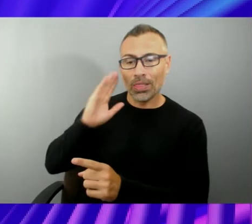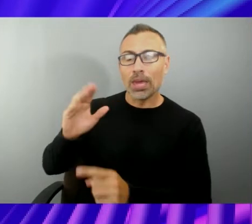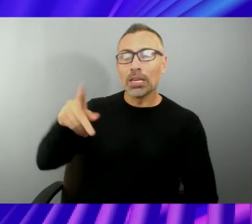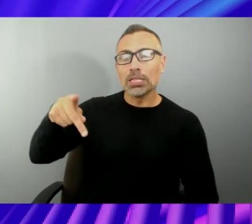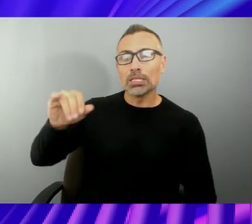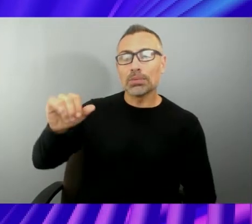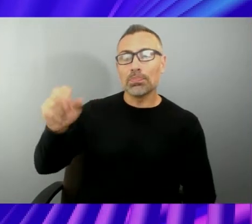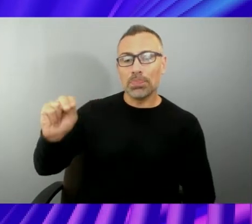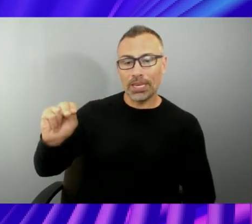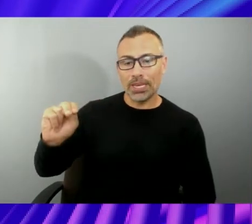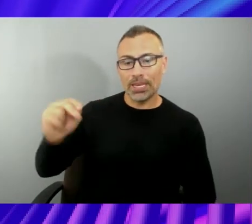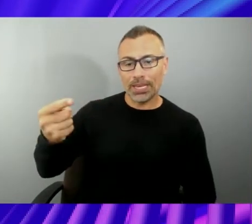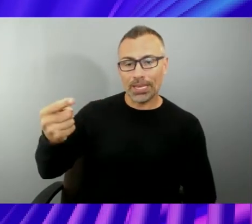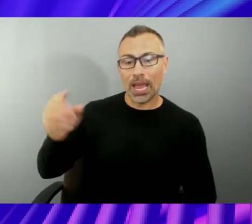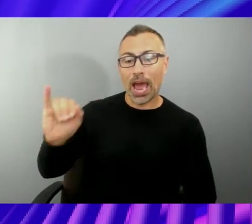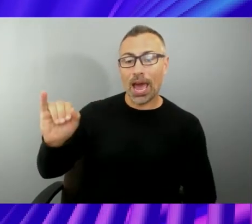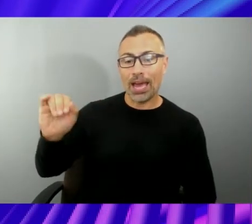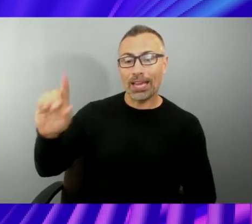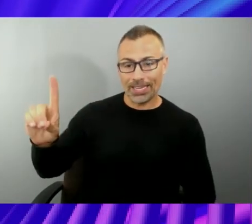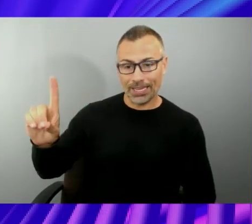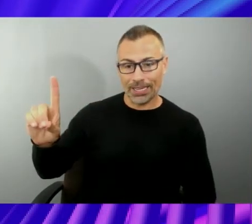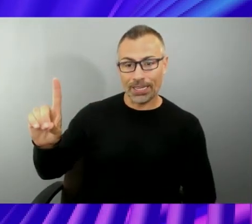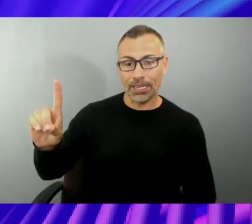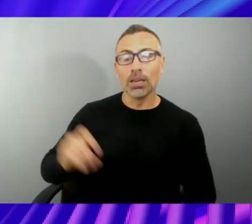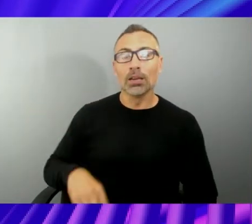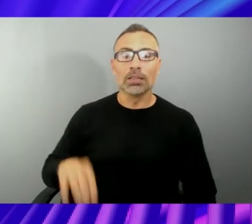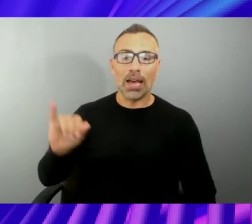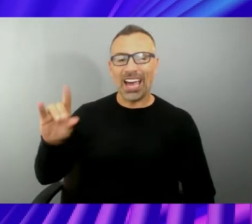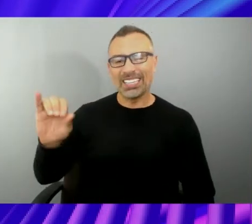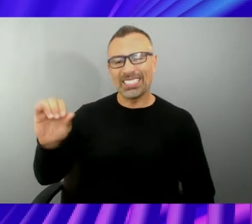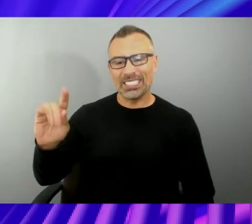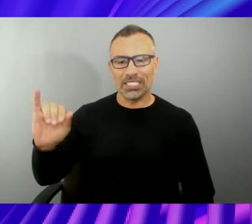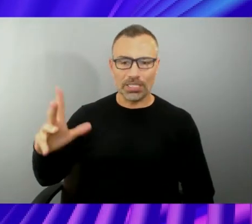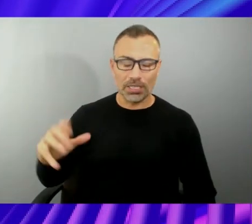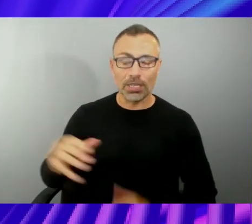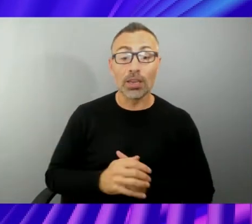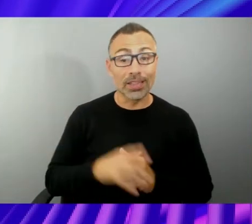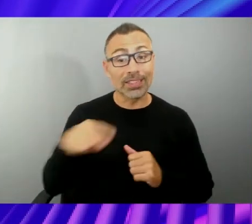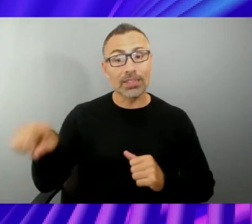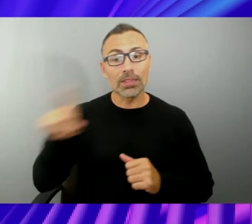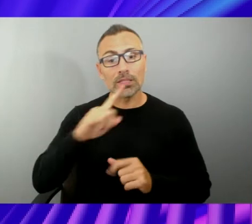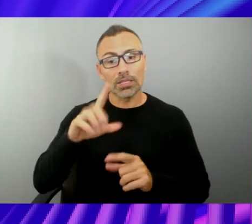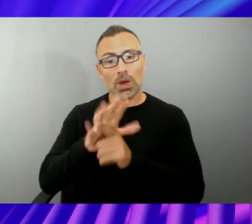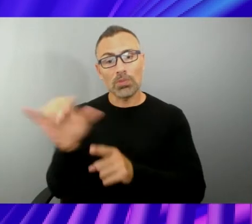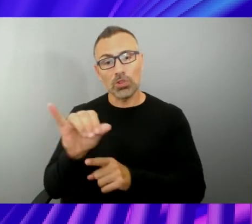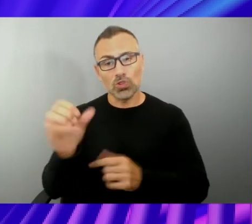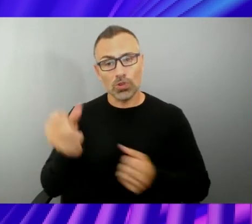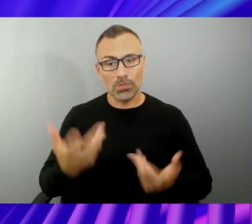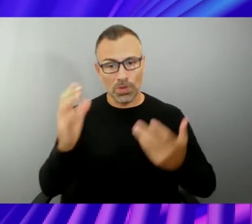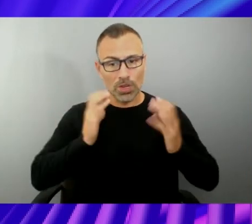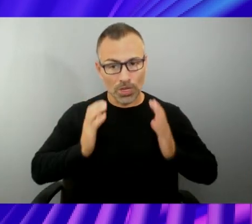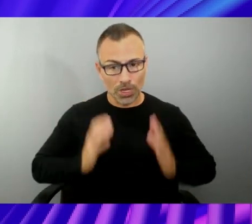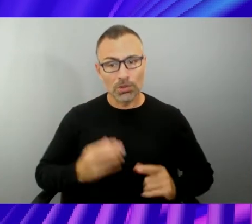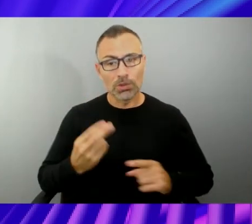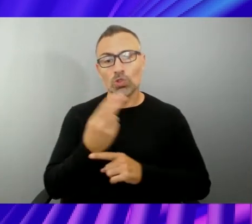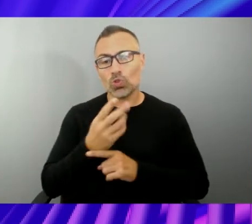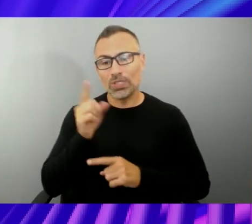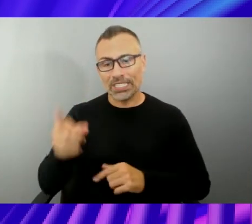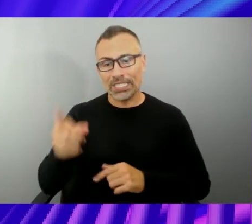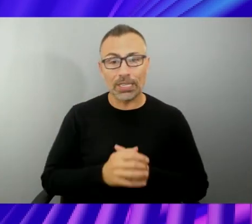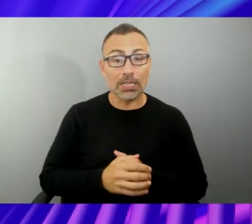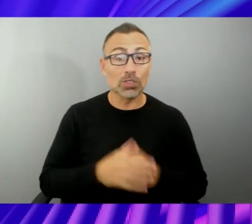is another popular external identity provider many customers are using. Now, I already created this federation, so we are